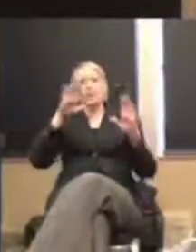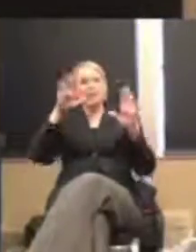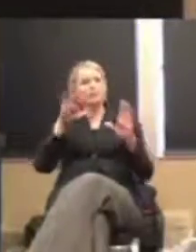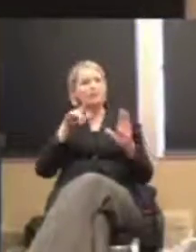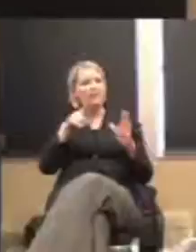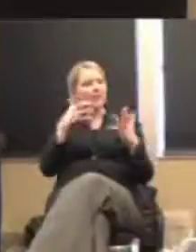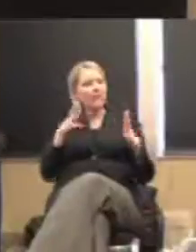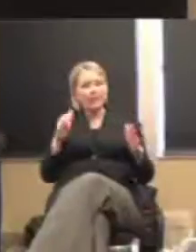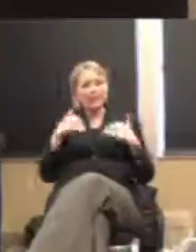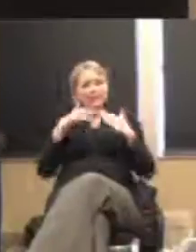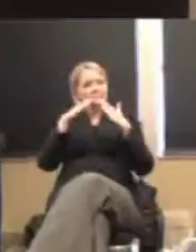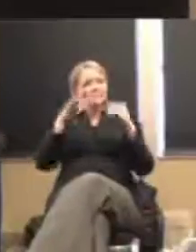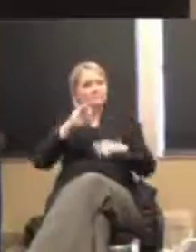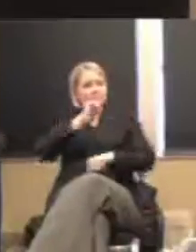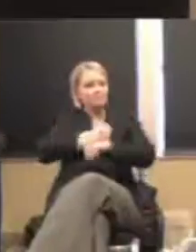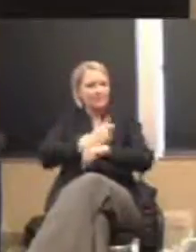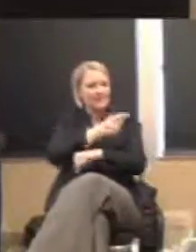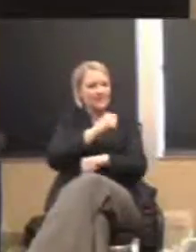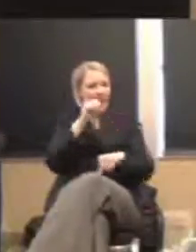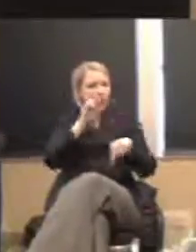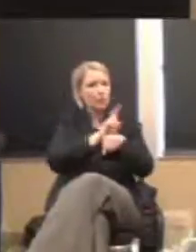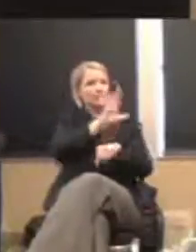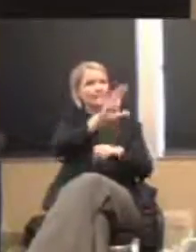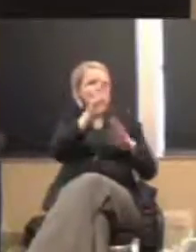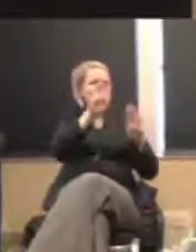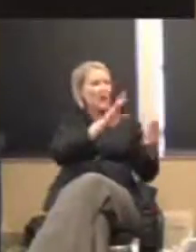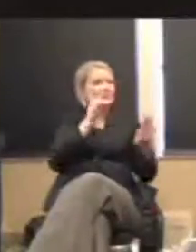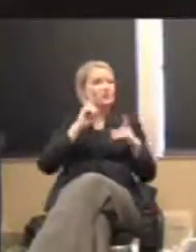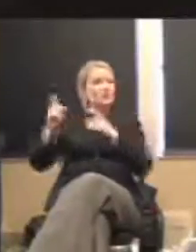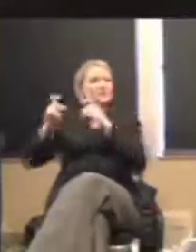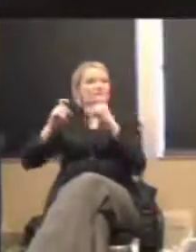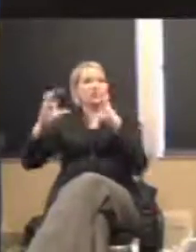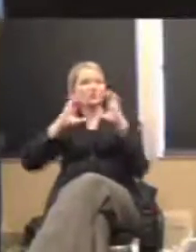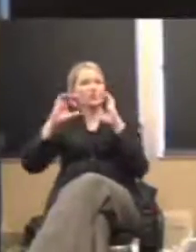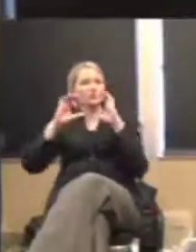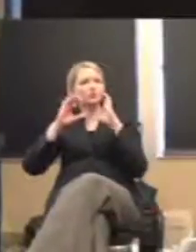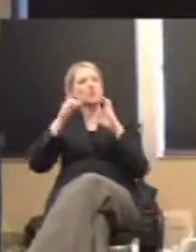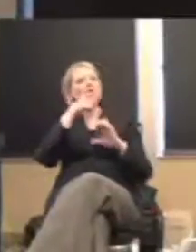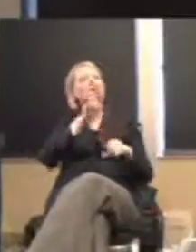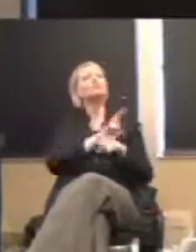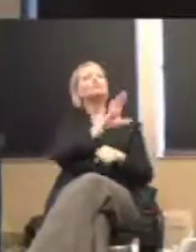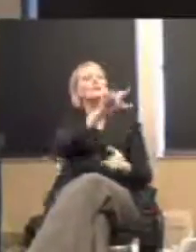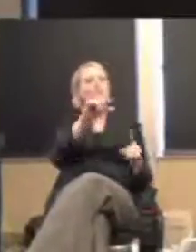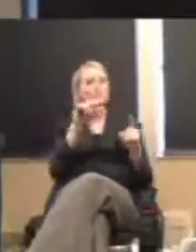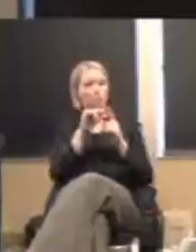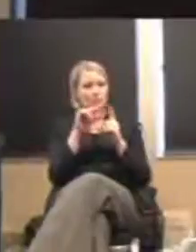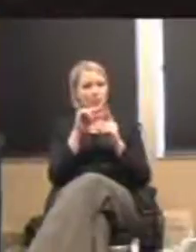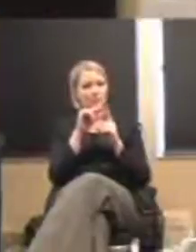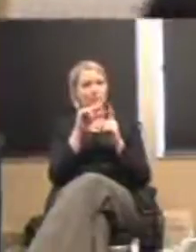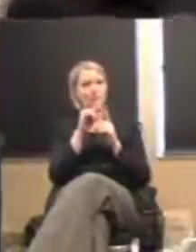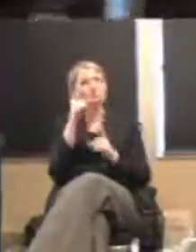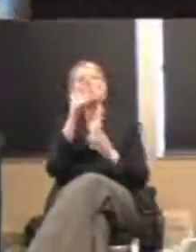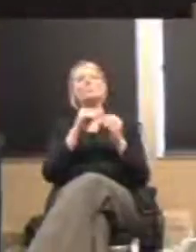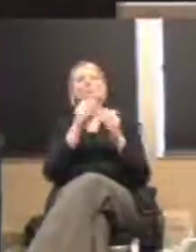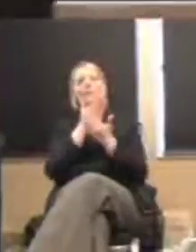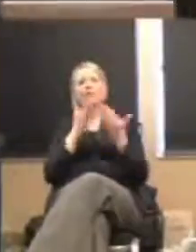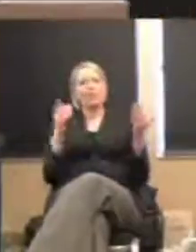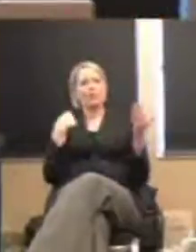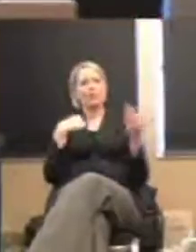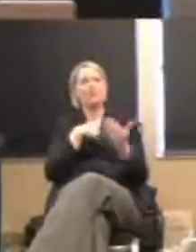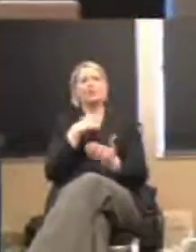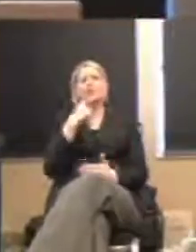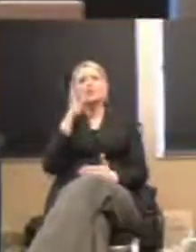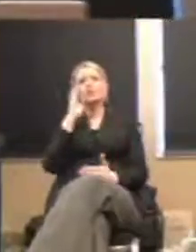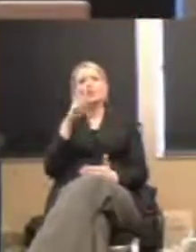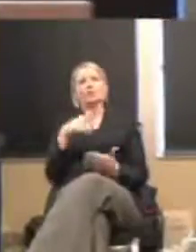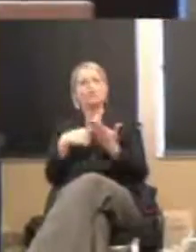in place. He's not using his behavior to communicate. He's using his words. One more thing, and we said we would talk